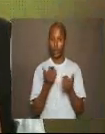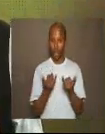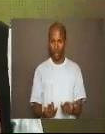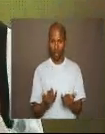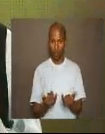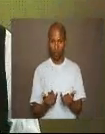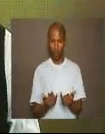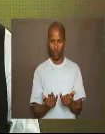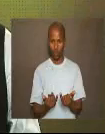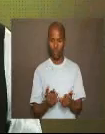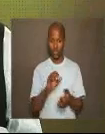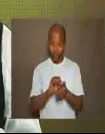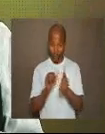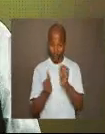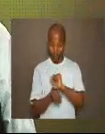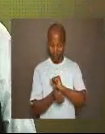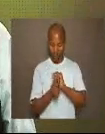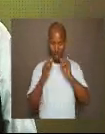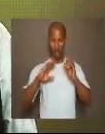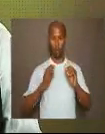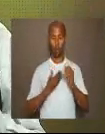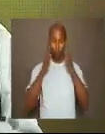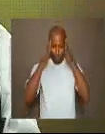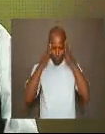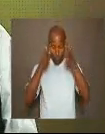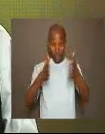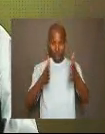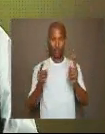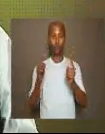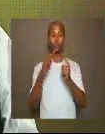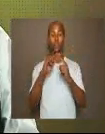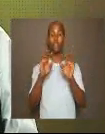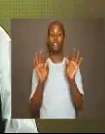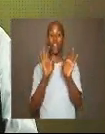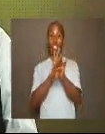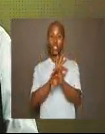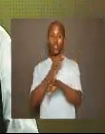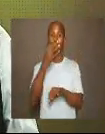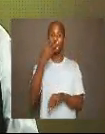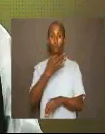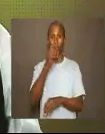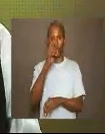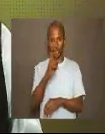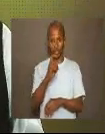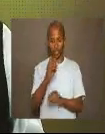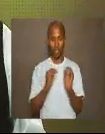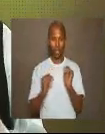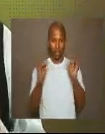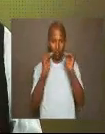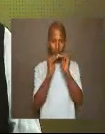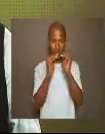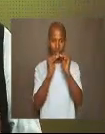Now, let us shift our focus to the function f of x